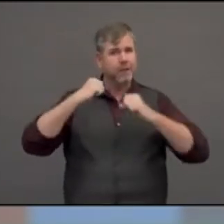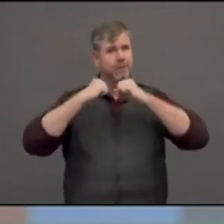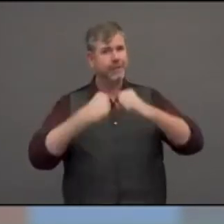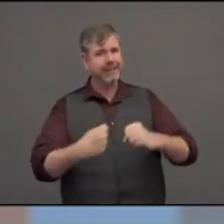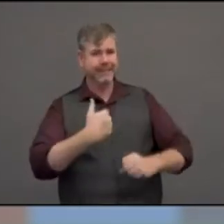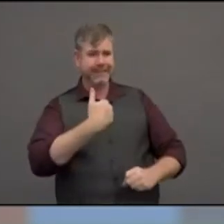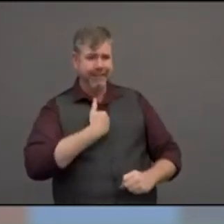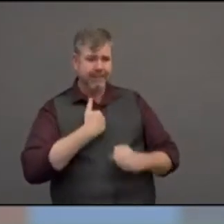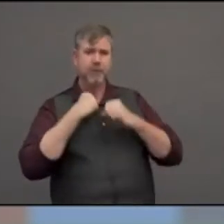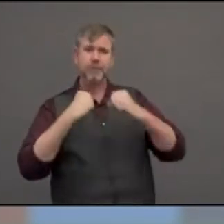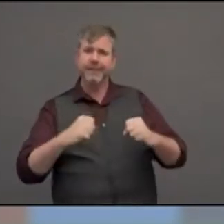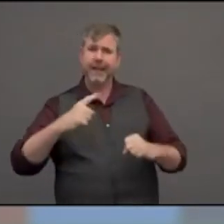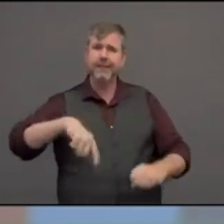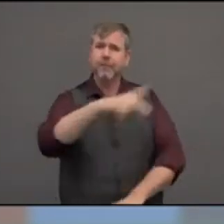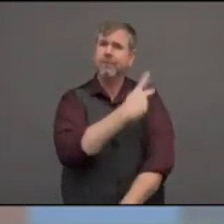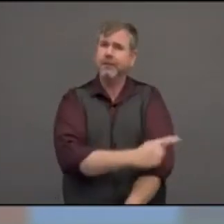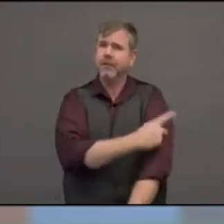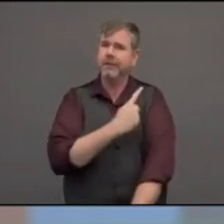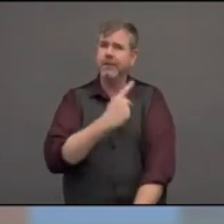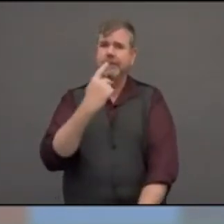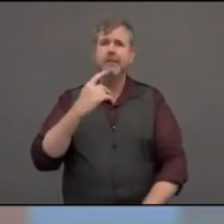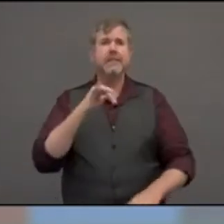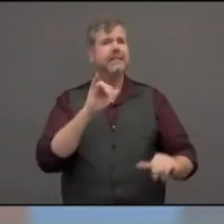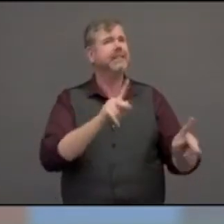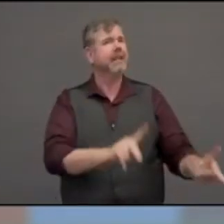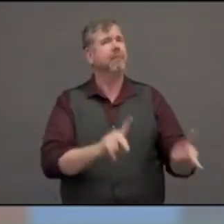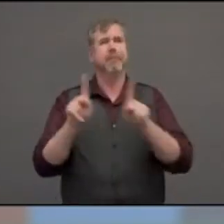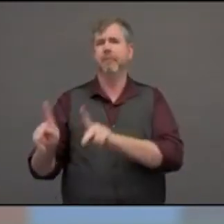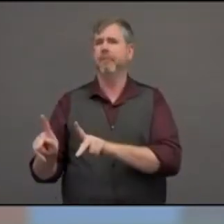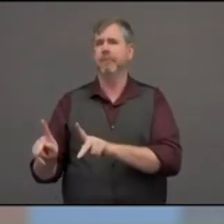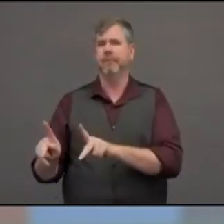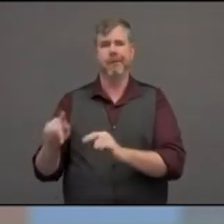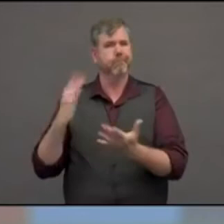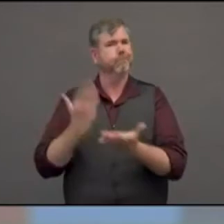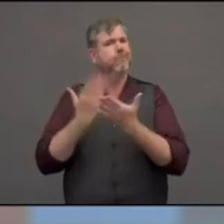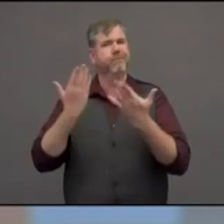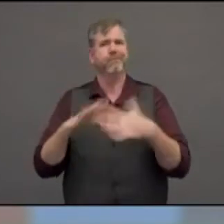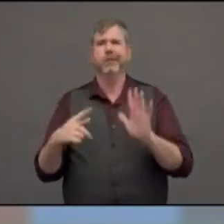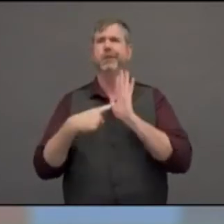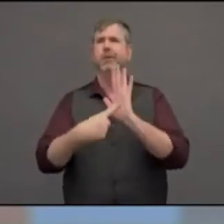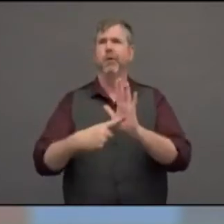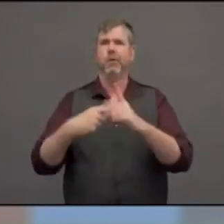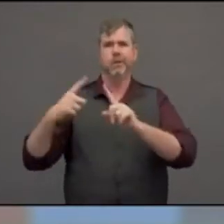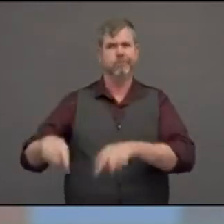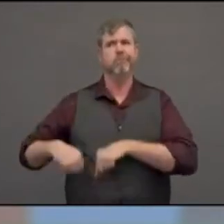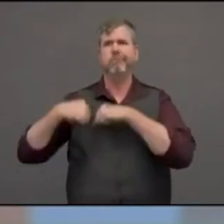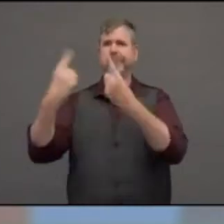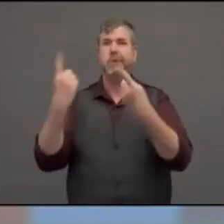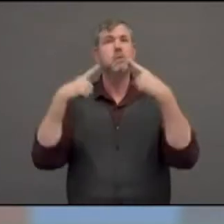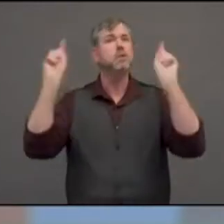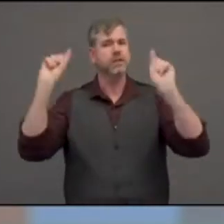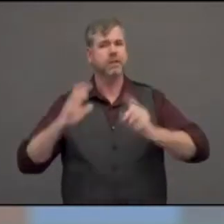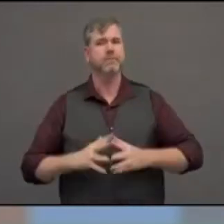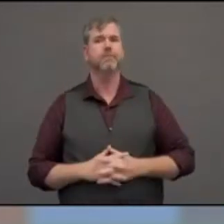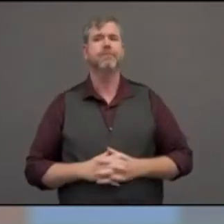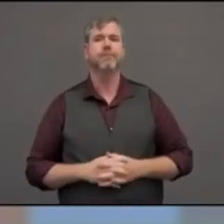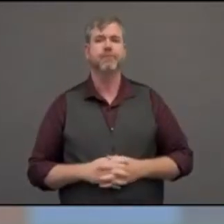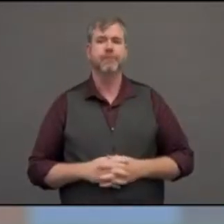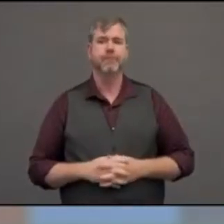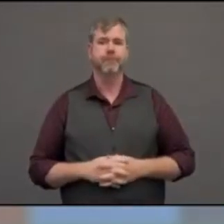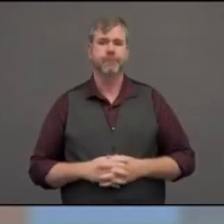is proven to help. So please wear it properly. It should fit pretty